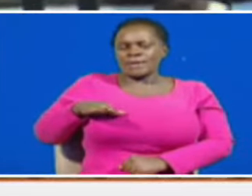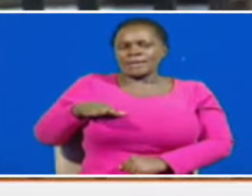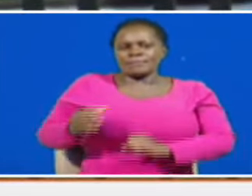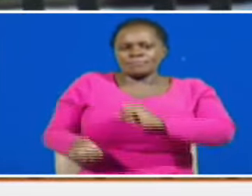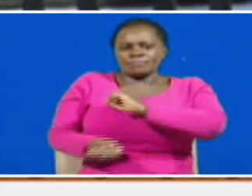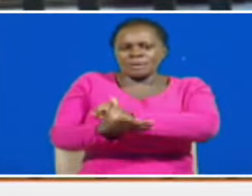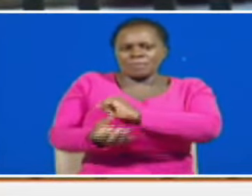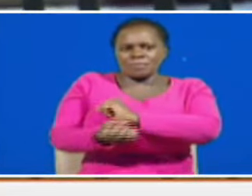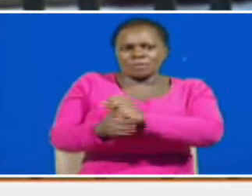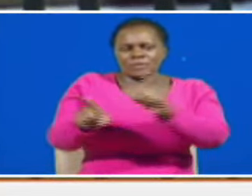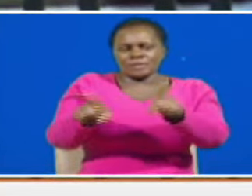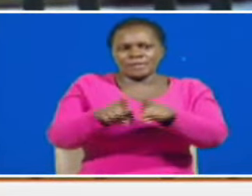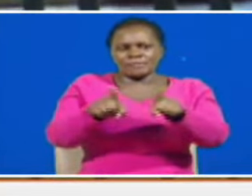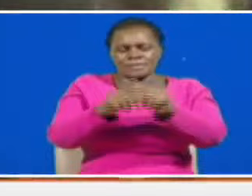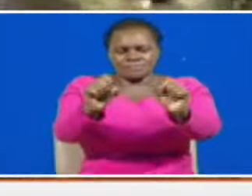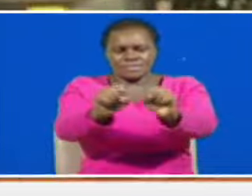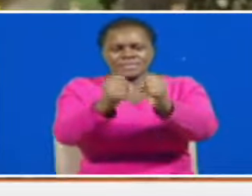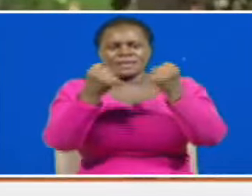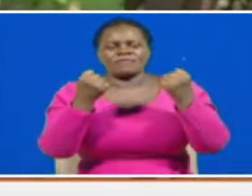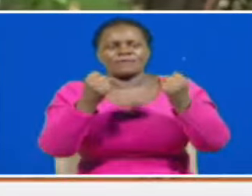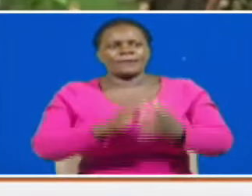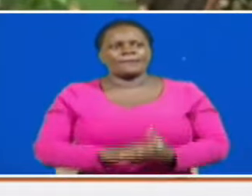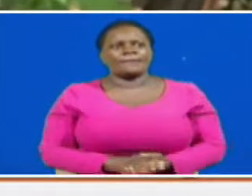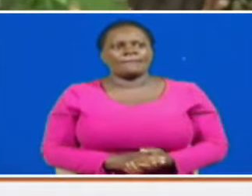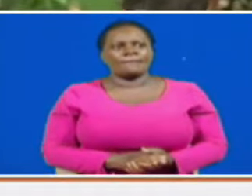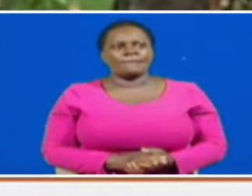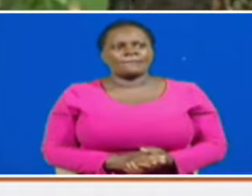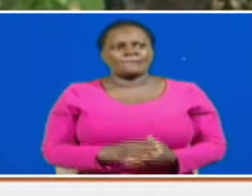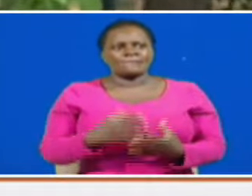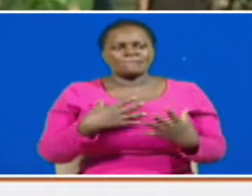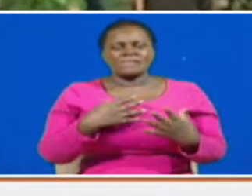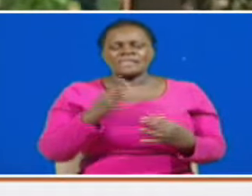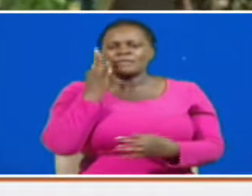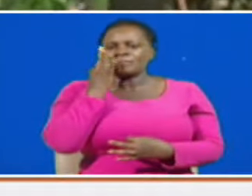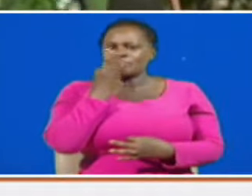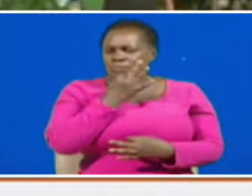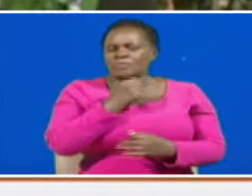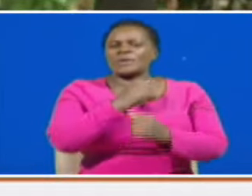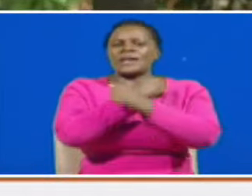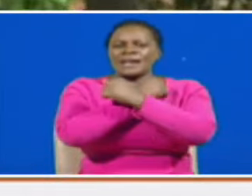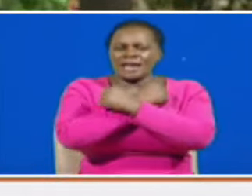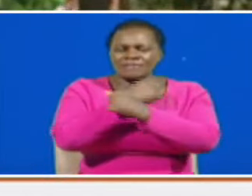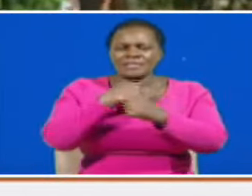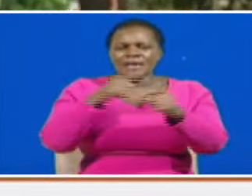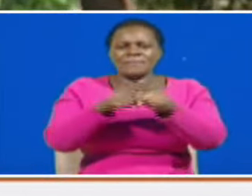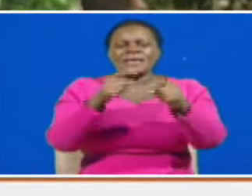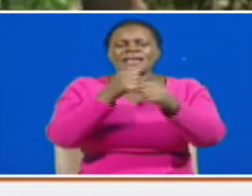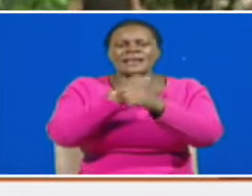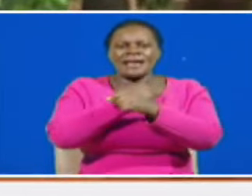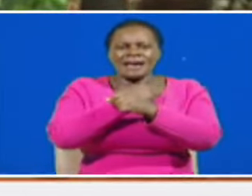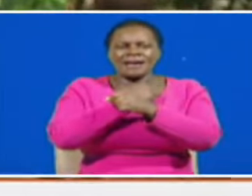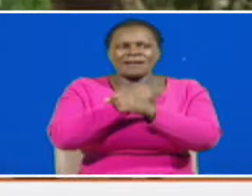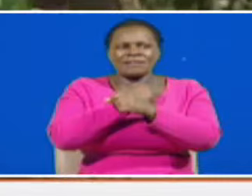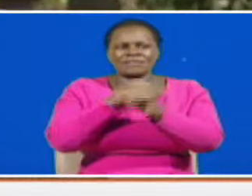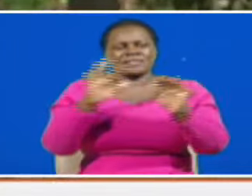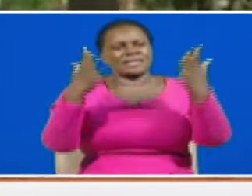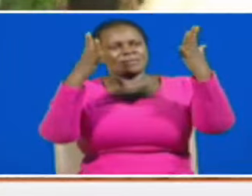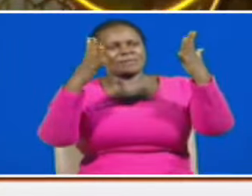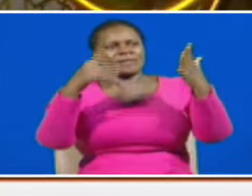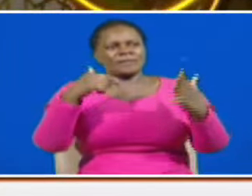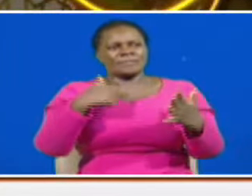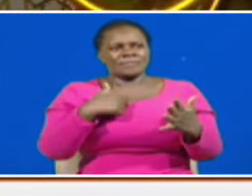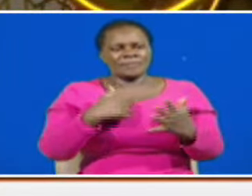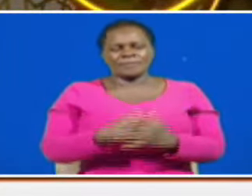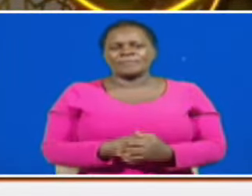direction and a means of salvation. Vile ninavyopenda saumu na vile ninavyopenda ni hii Ramadan singeomba